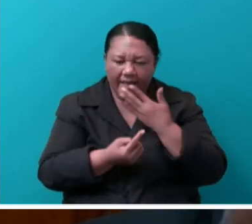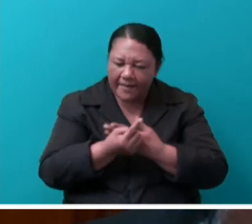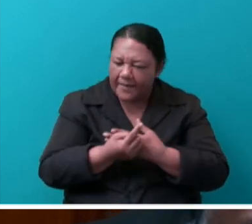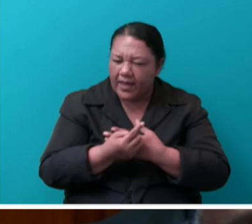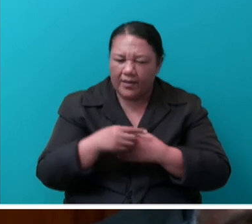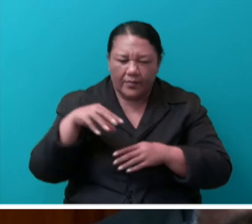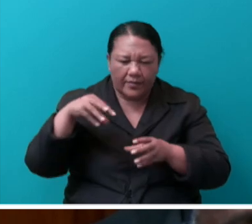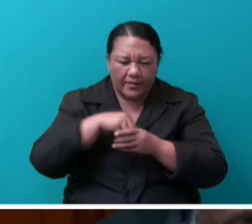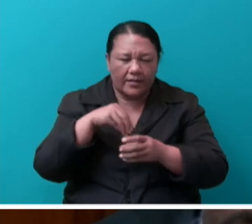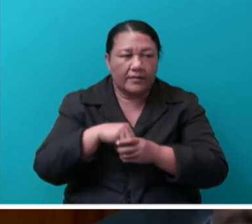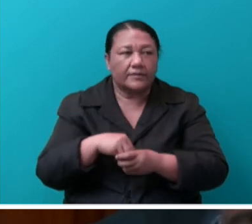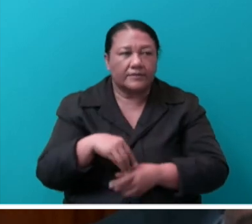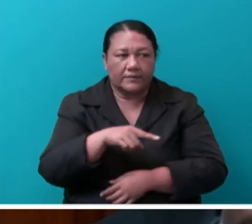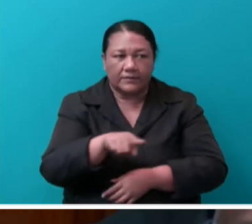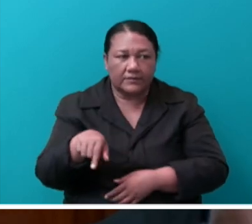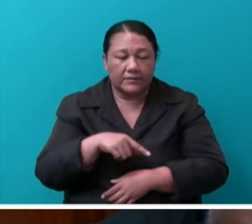to commend the House of Sarah